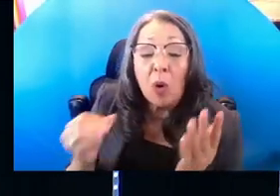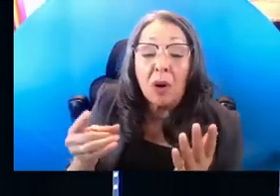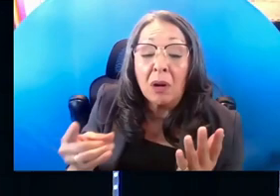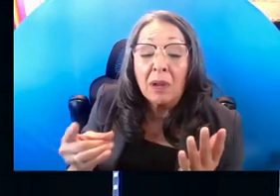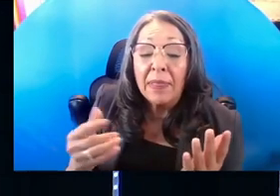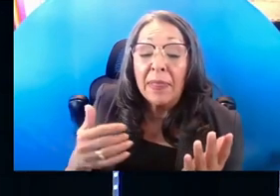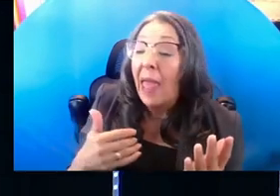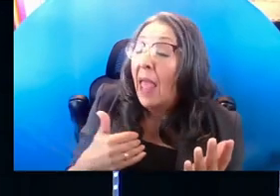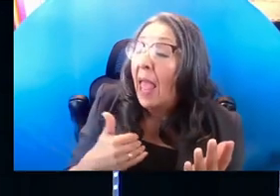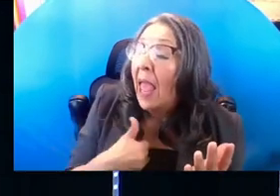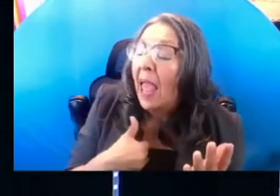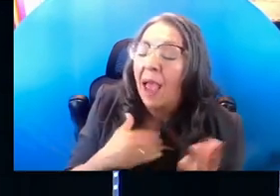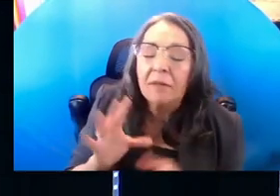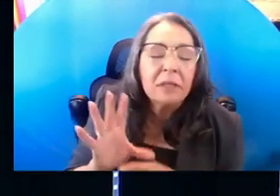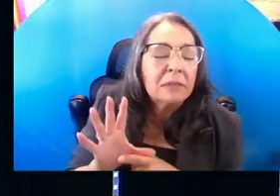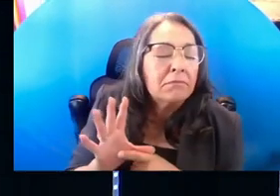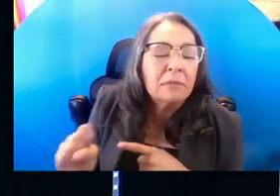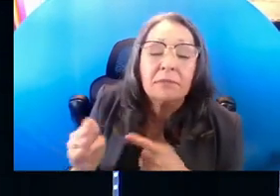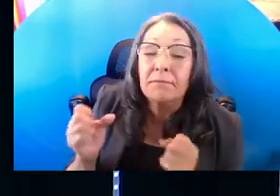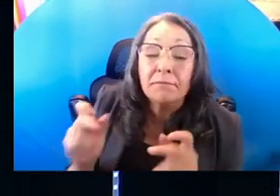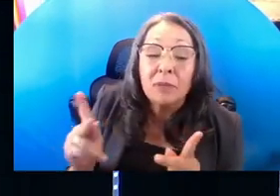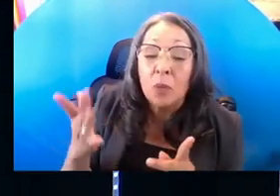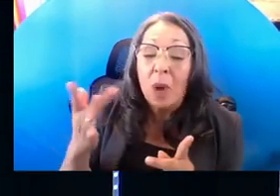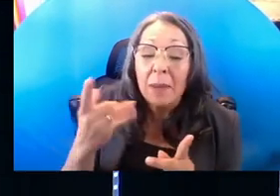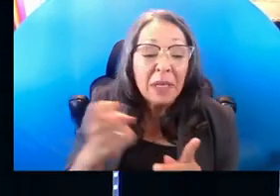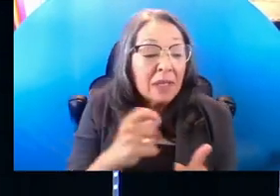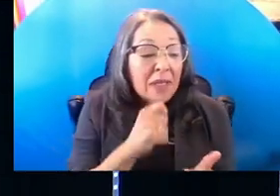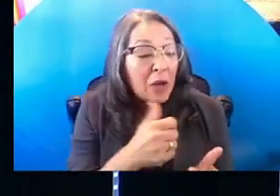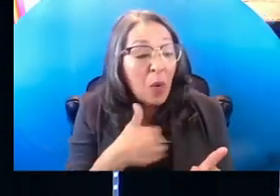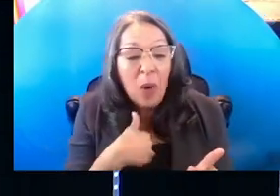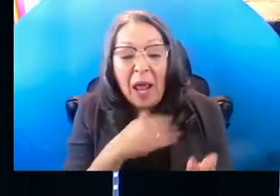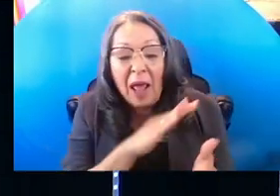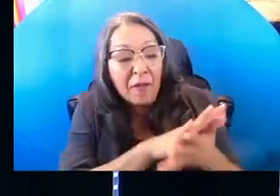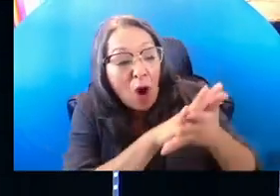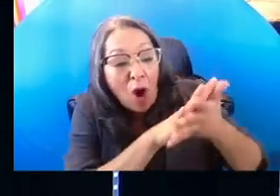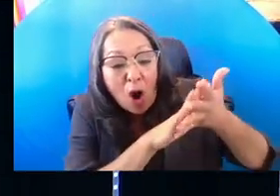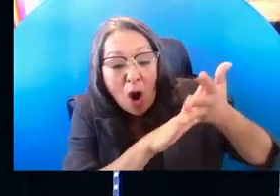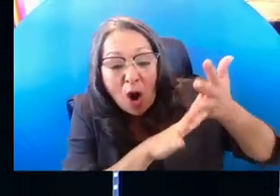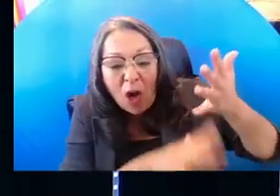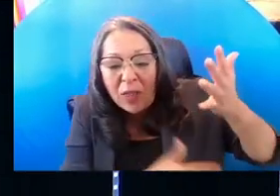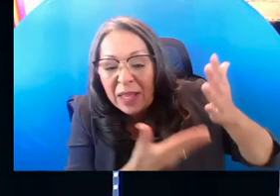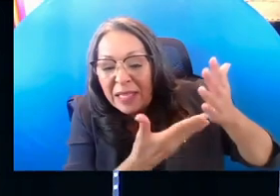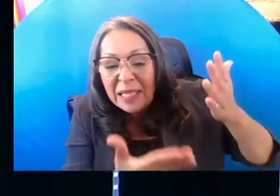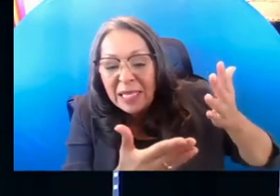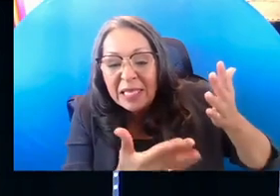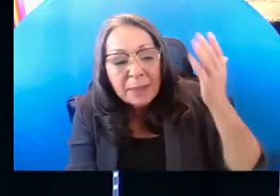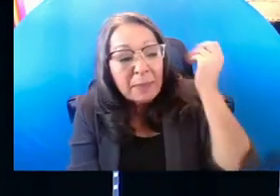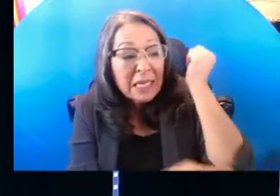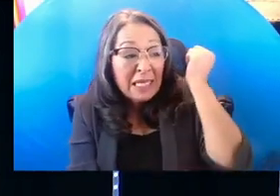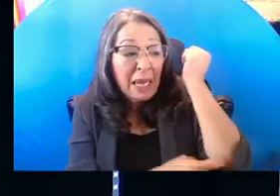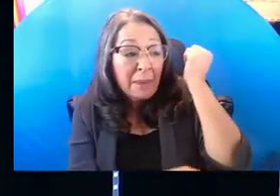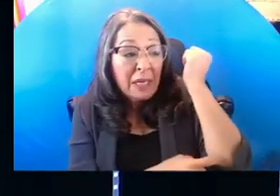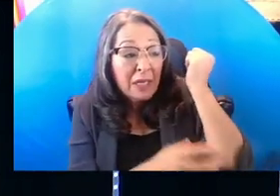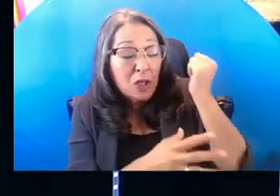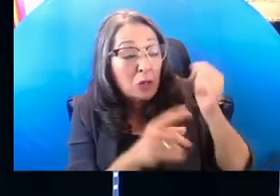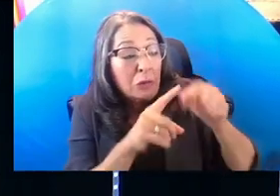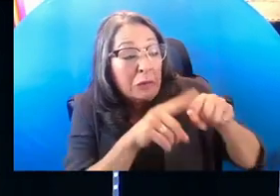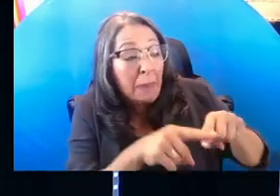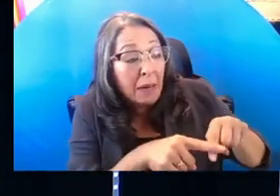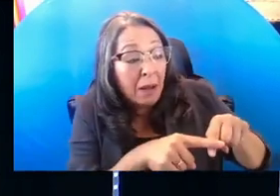this amazing opportunity because they don't have all those things to try and be tempted to cling to. Instead, they're just like, I got nothing. Hey, God.